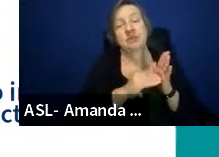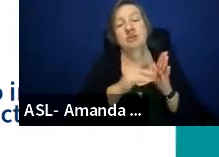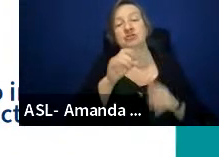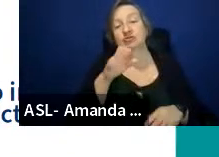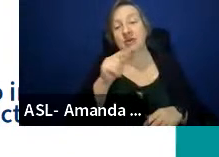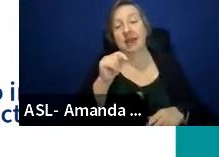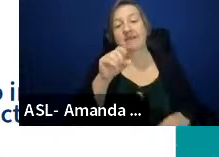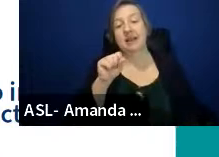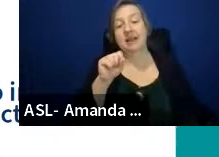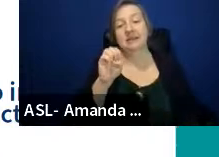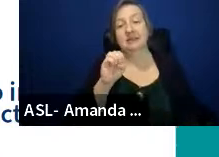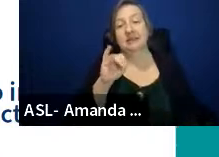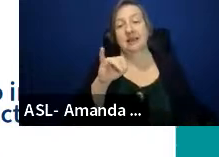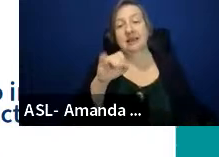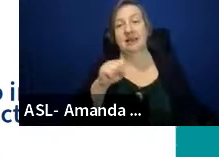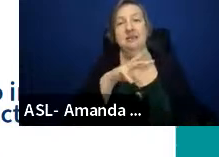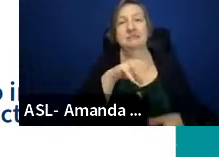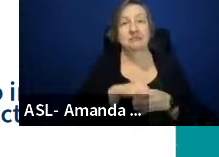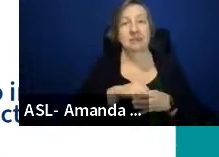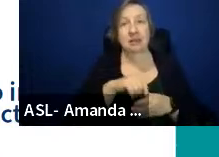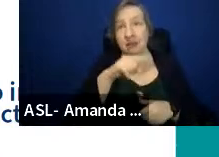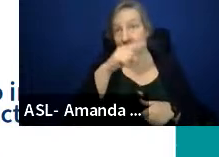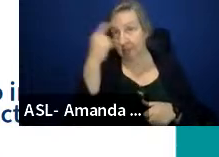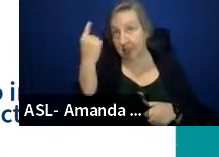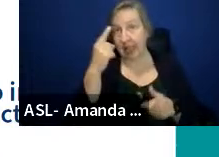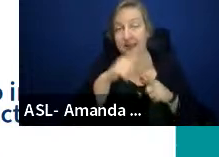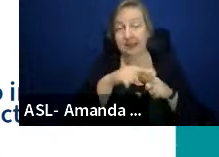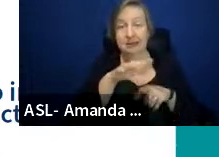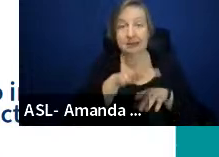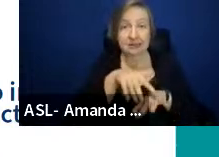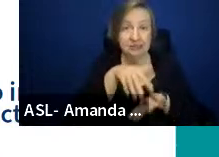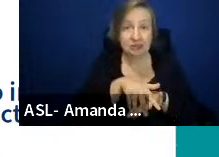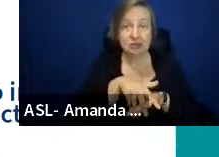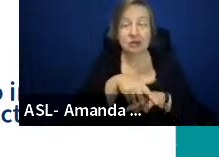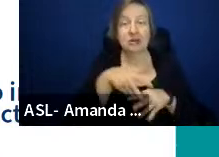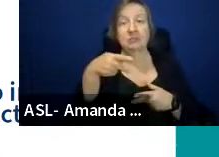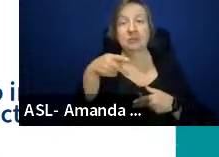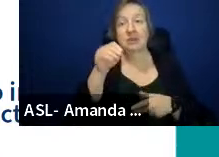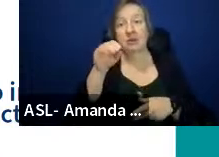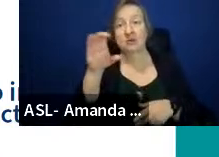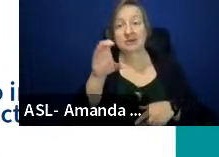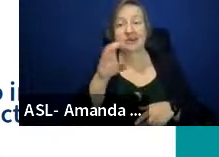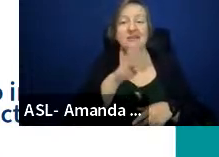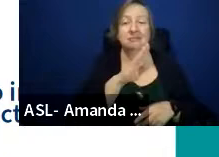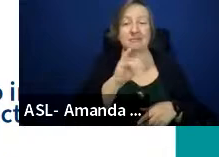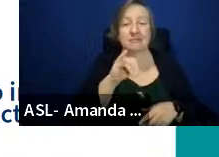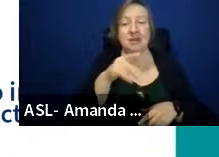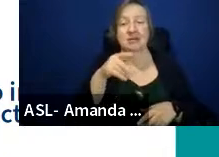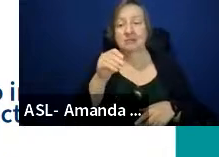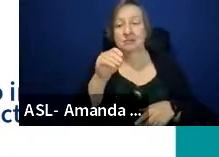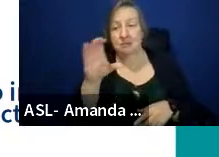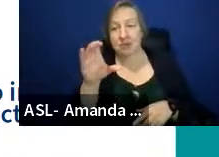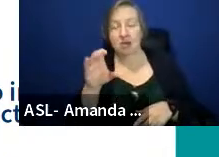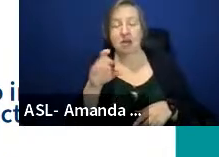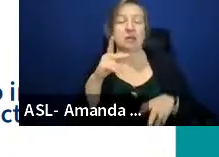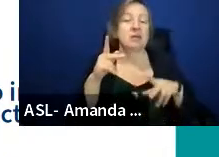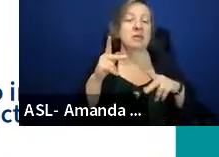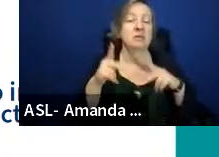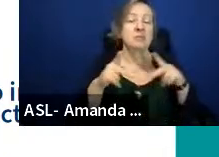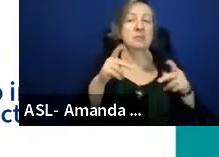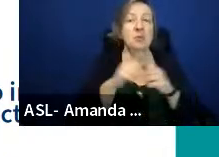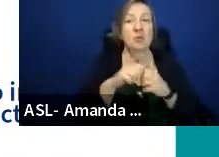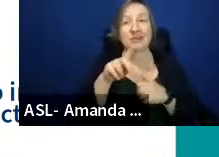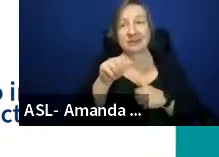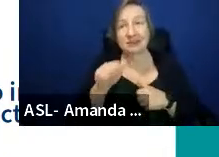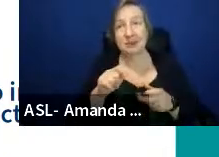and include Black, Indigenous, and people of color, or BIPOC, tribal governments, people with disabilities, communities with